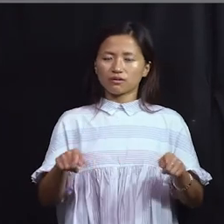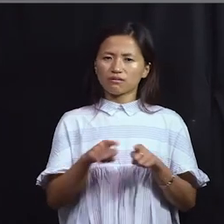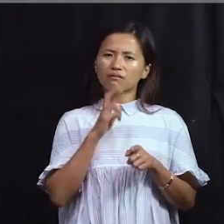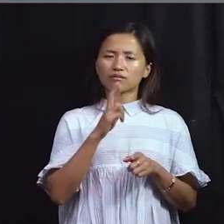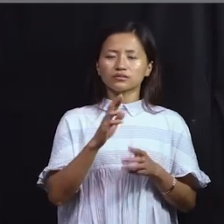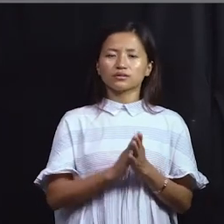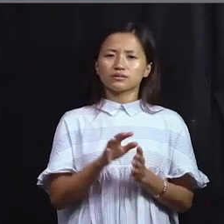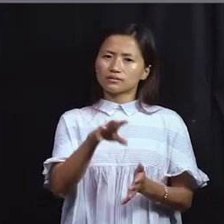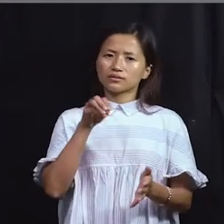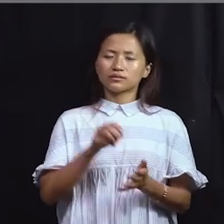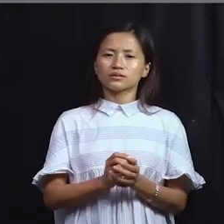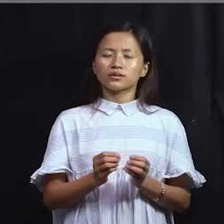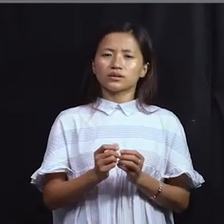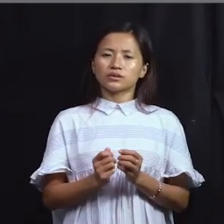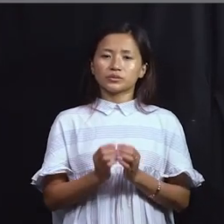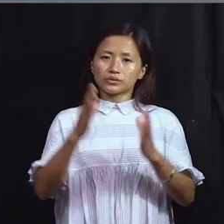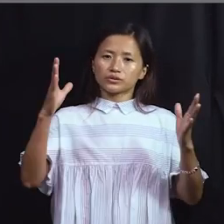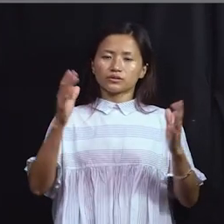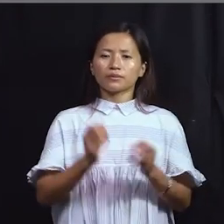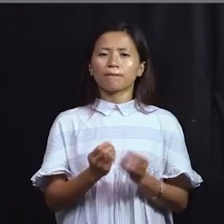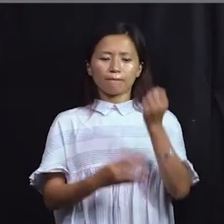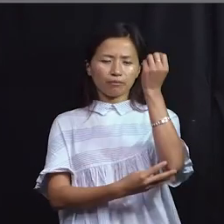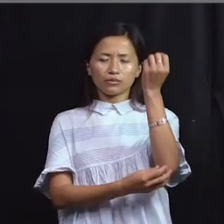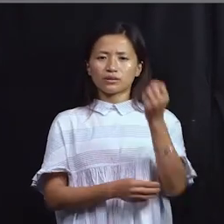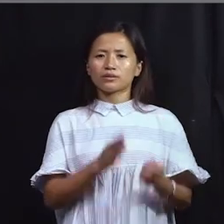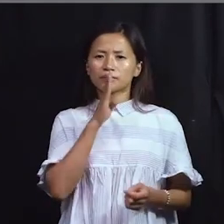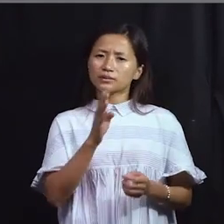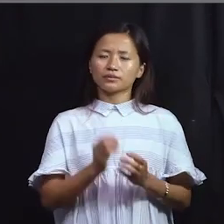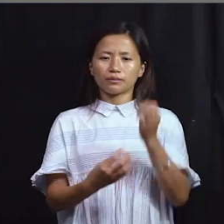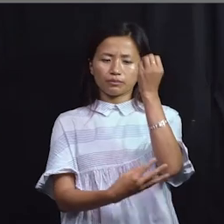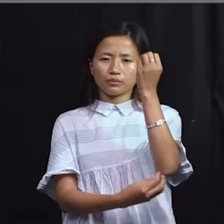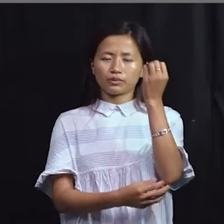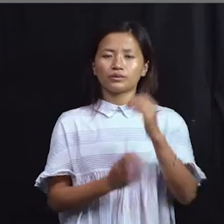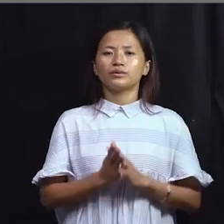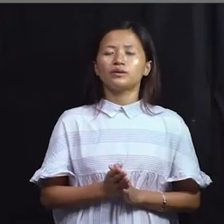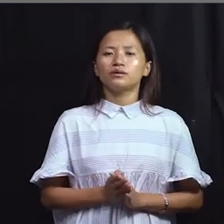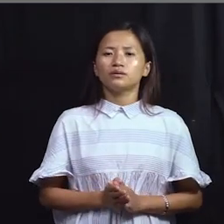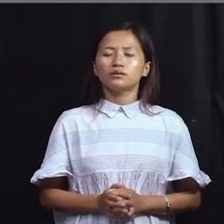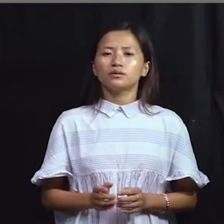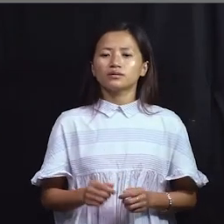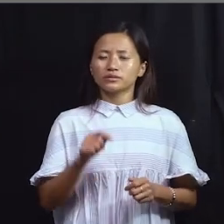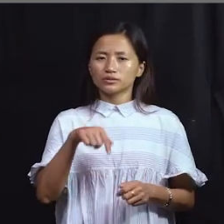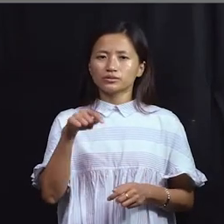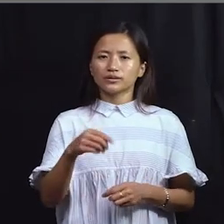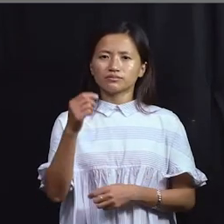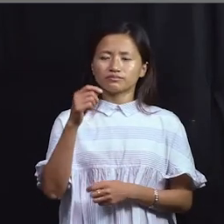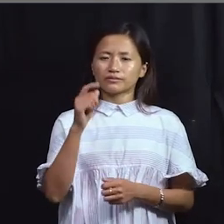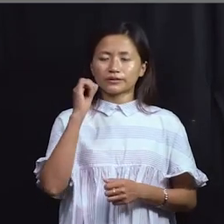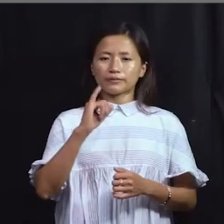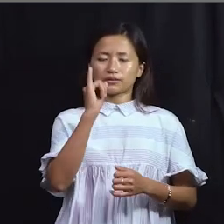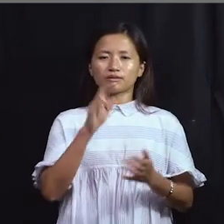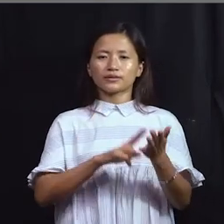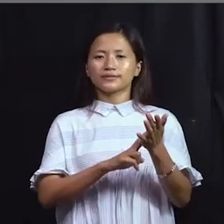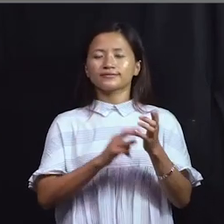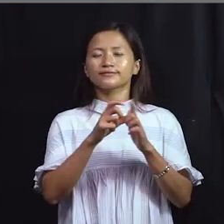becoming richer. The poor are becoming poorer, or not. Since the day we got independence in India, the objective,